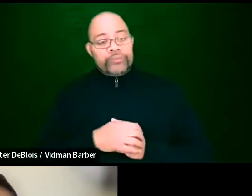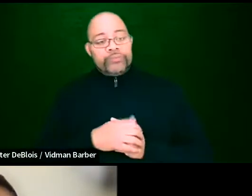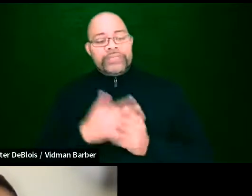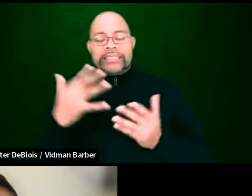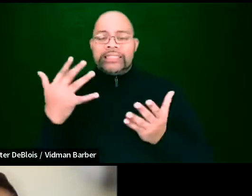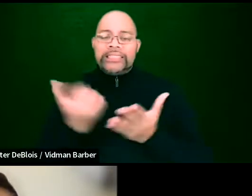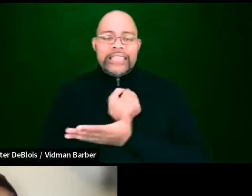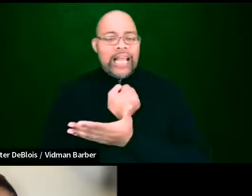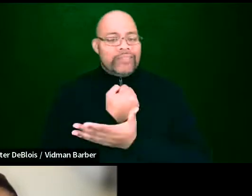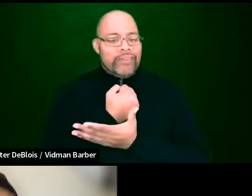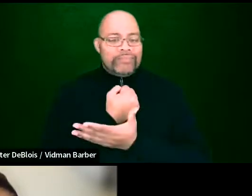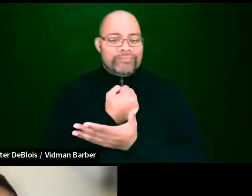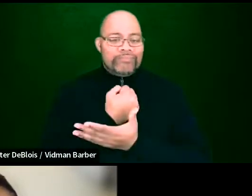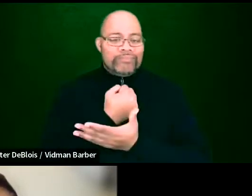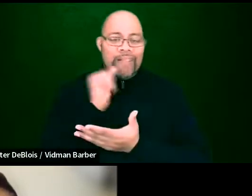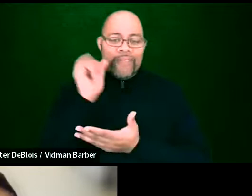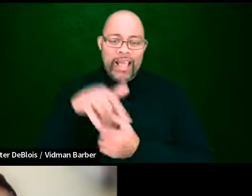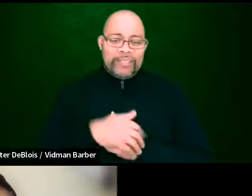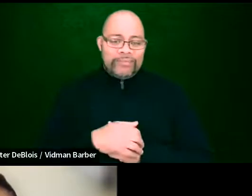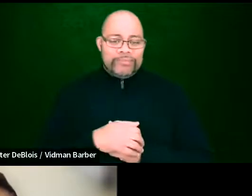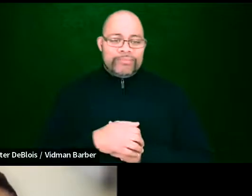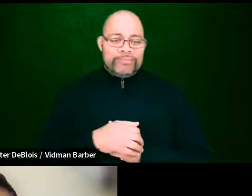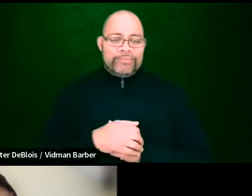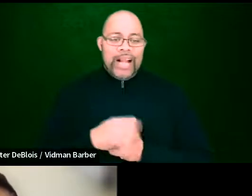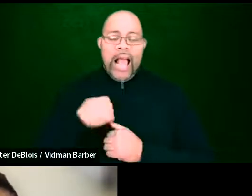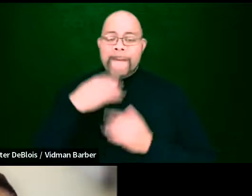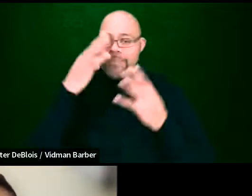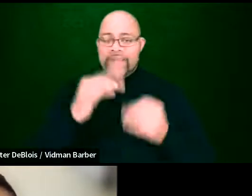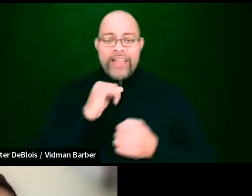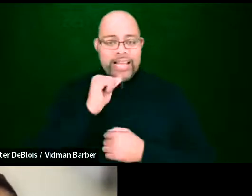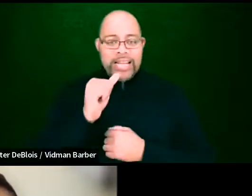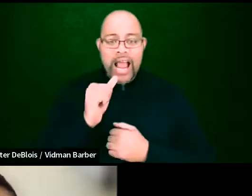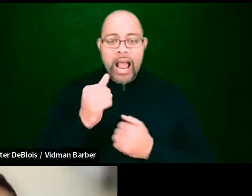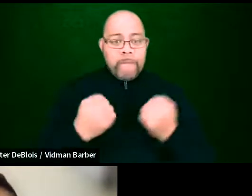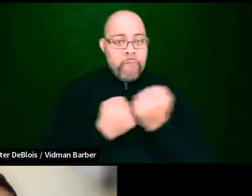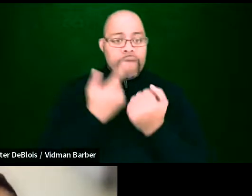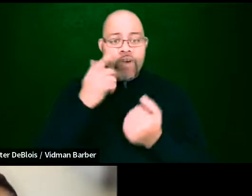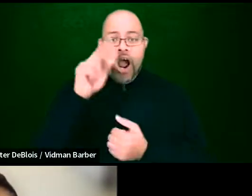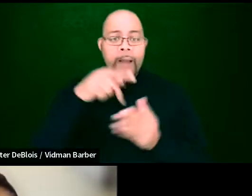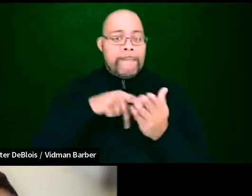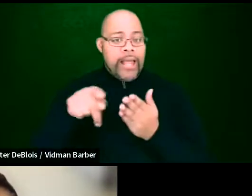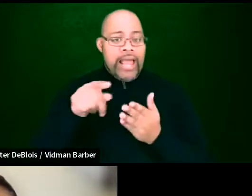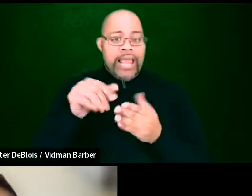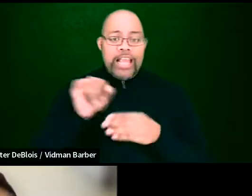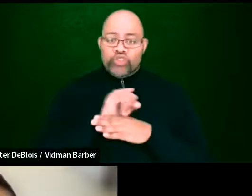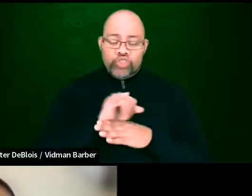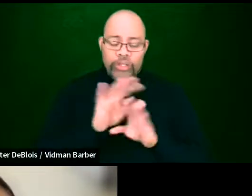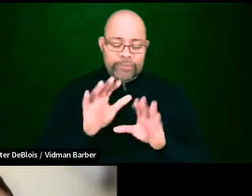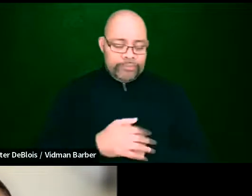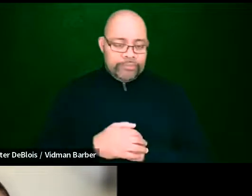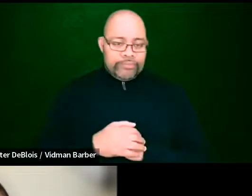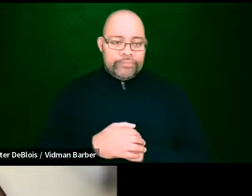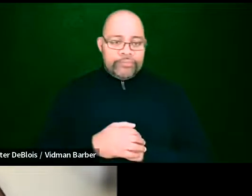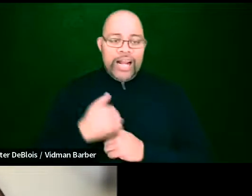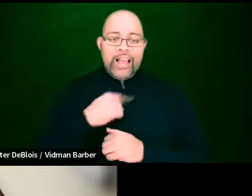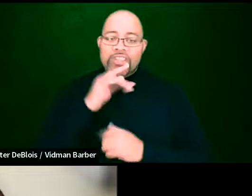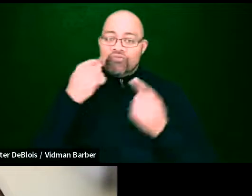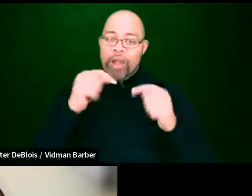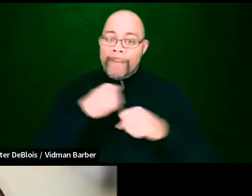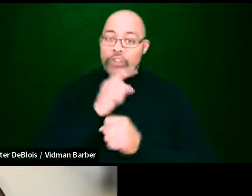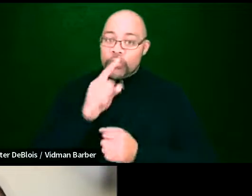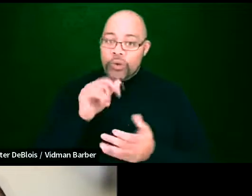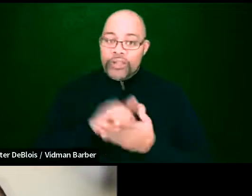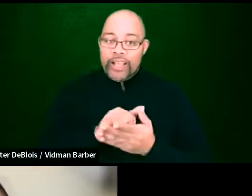take advantage of those. I am definitely not a proponent for unpaid internships. I really try to make sure